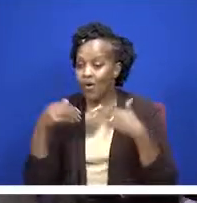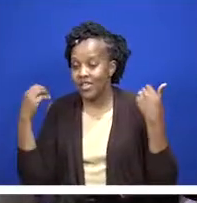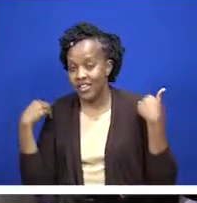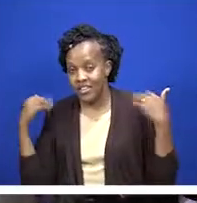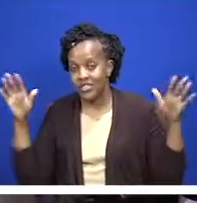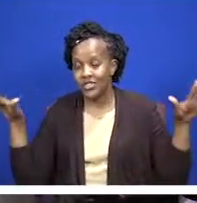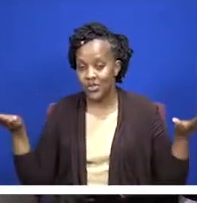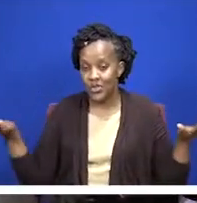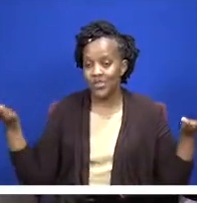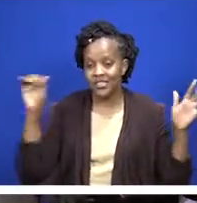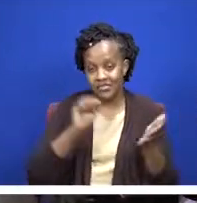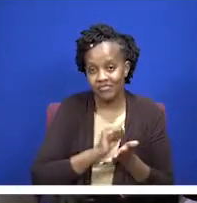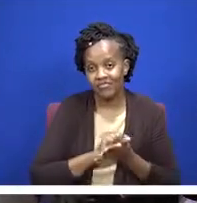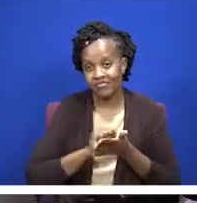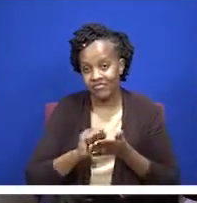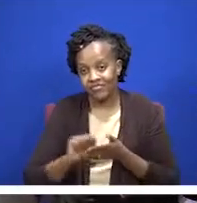Saints sing